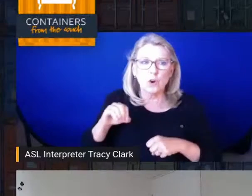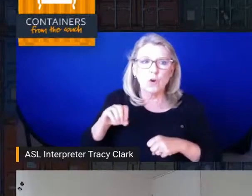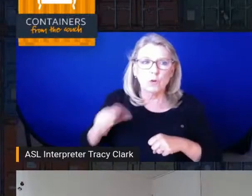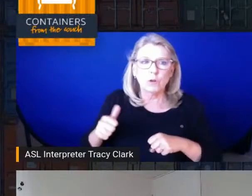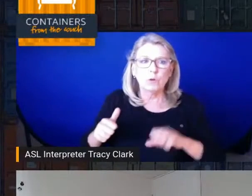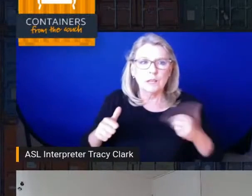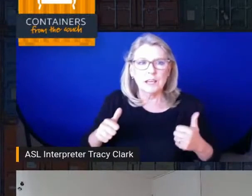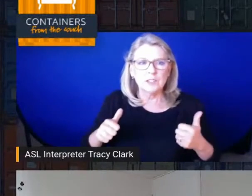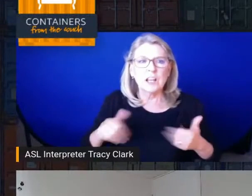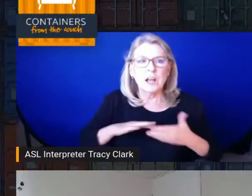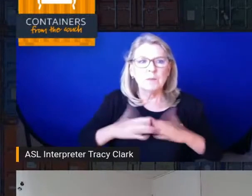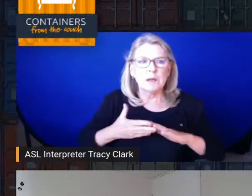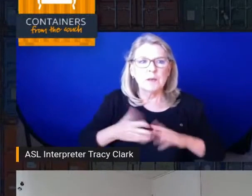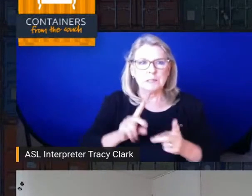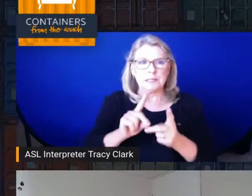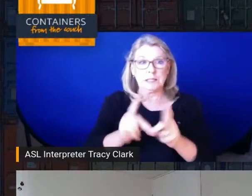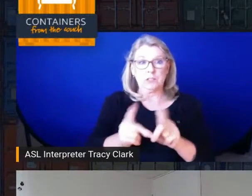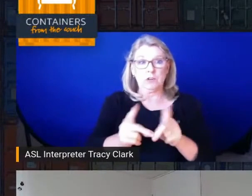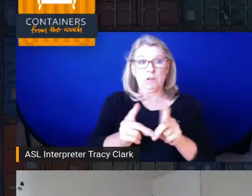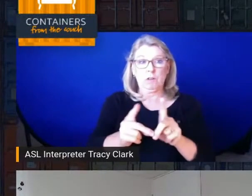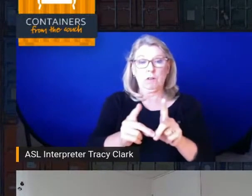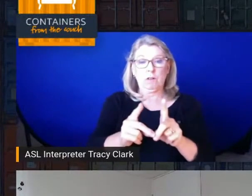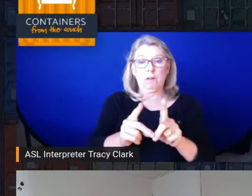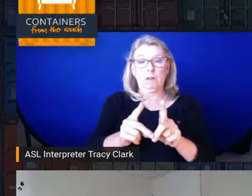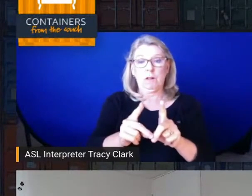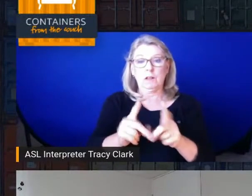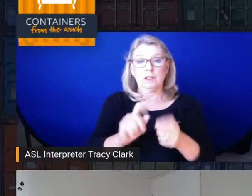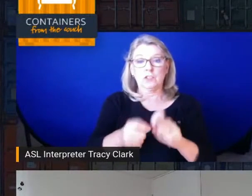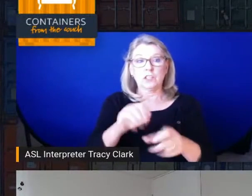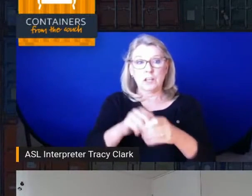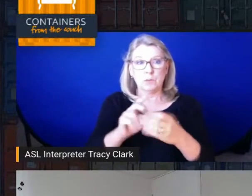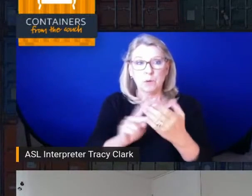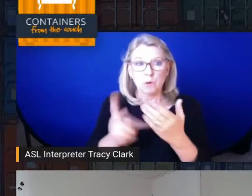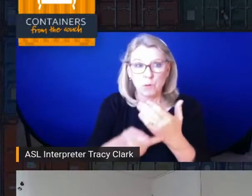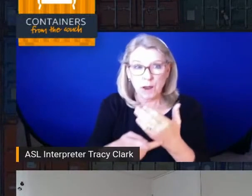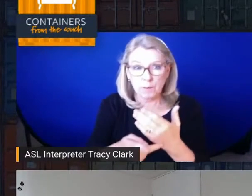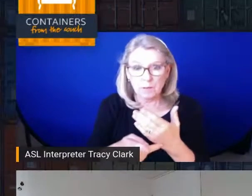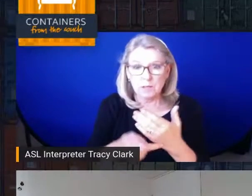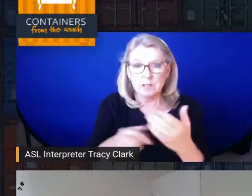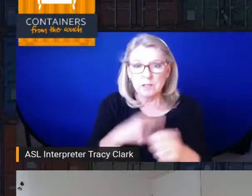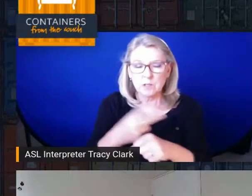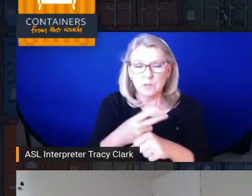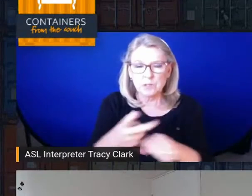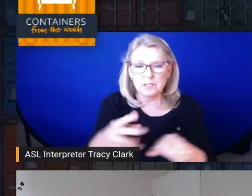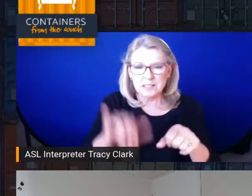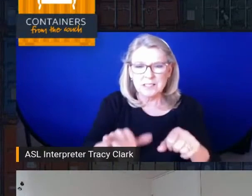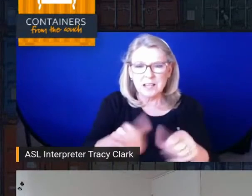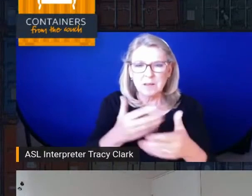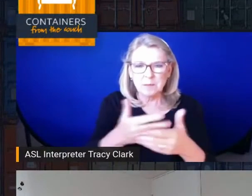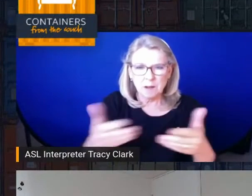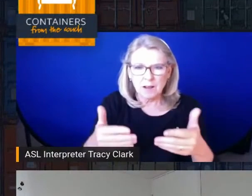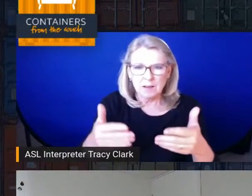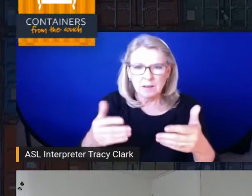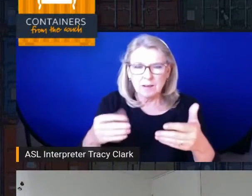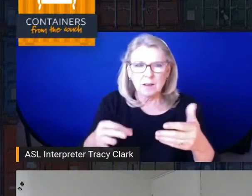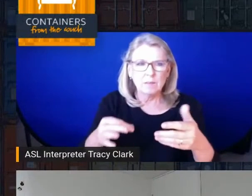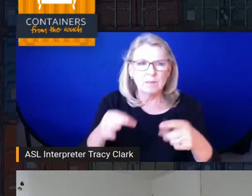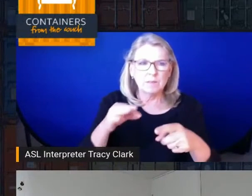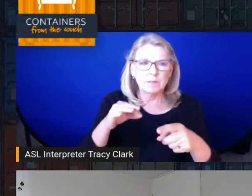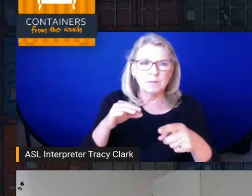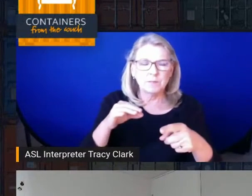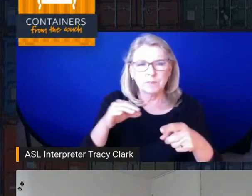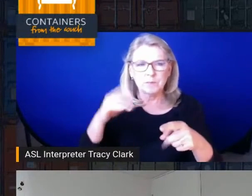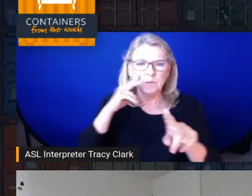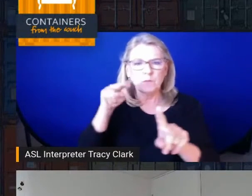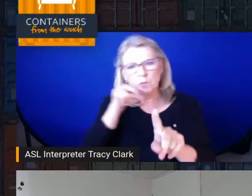programmable and can be done repeatably, and you can use those same kind of DevOps mentalities and idempotent control of software